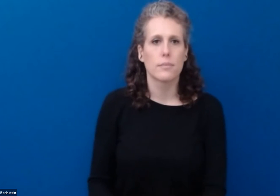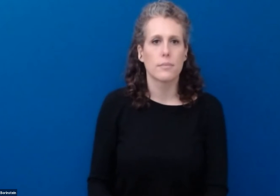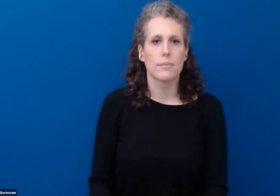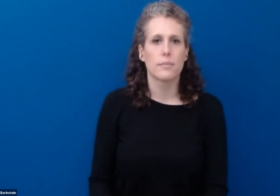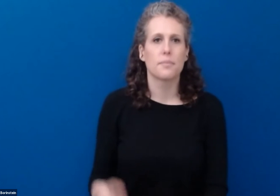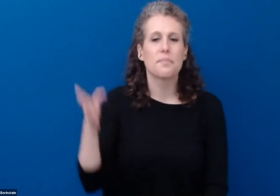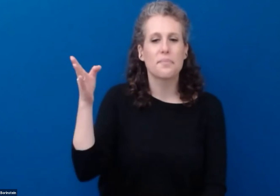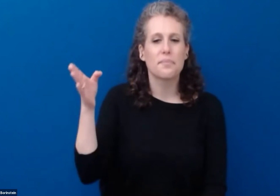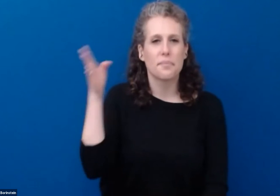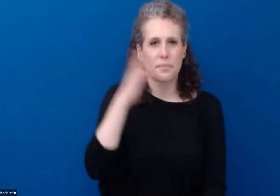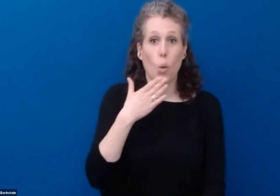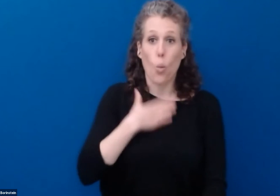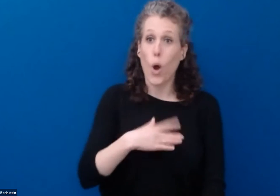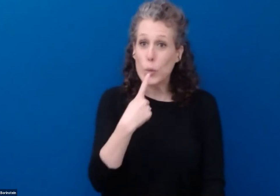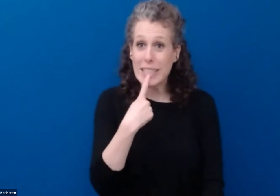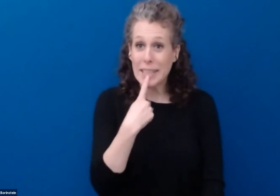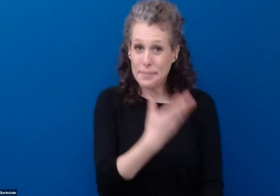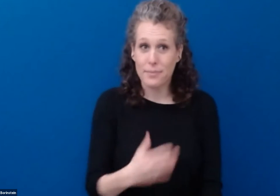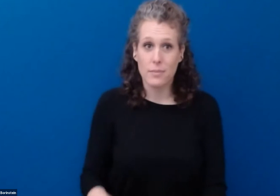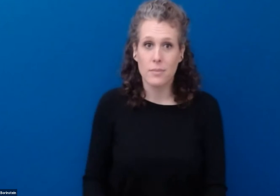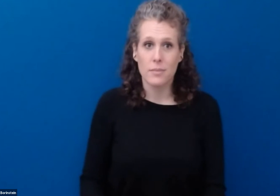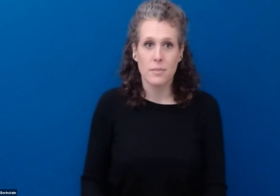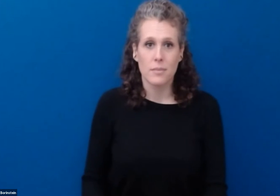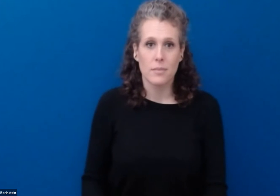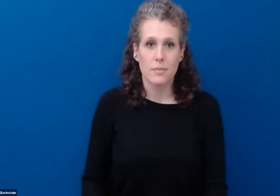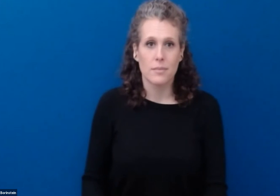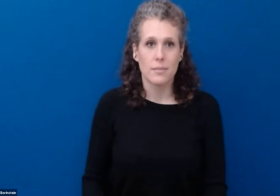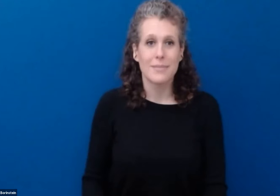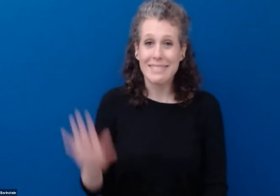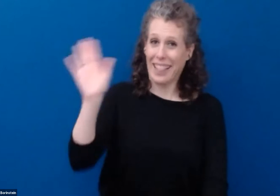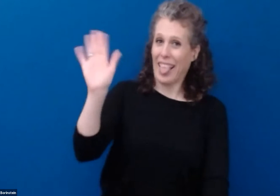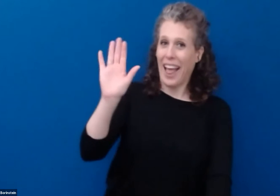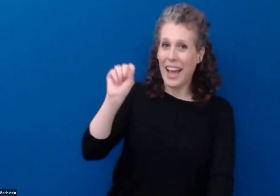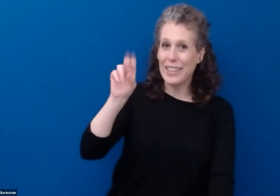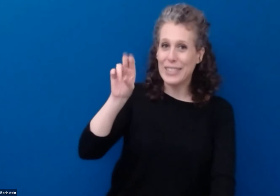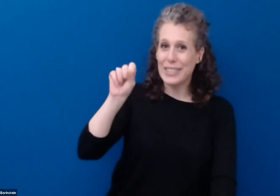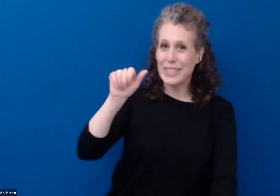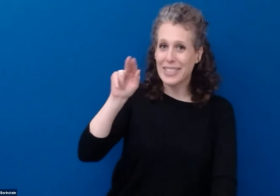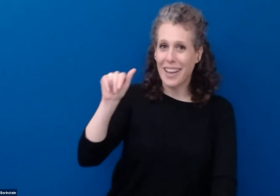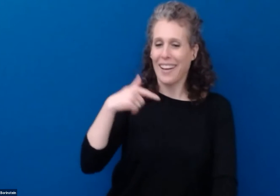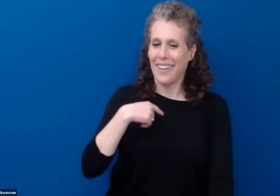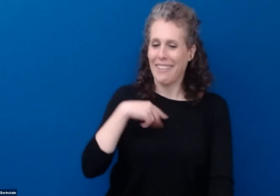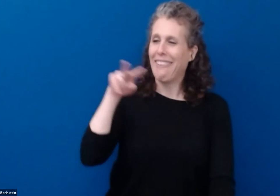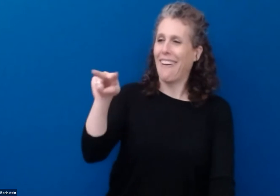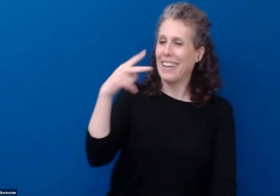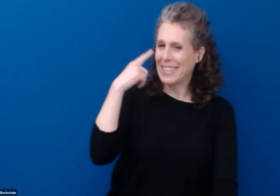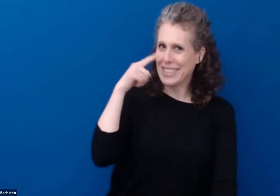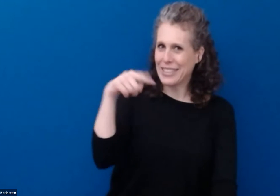So yes, I would like to do. Hi, Susanna. Nice seeing you again.